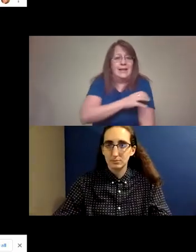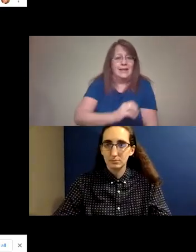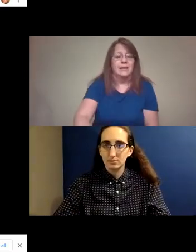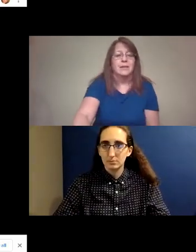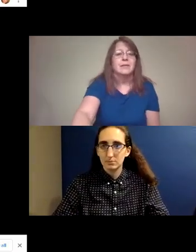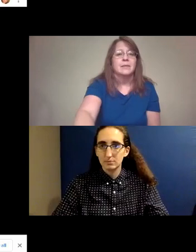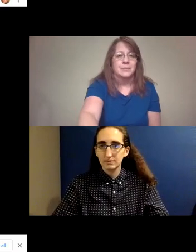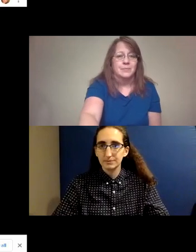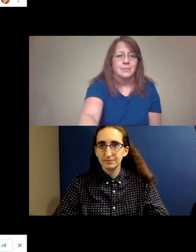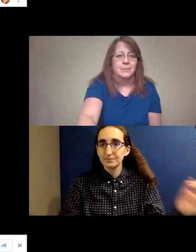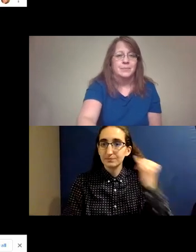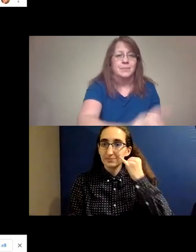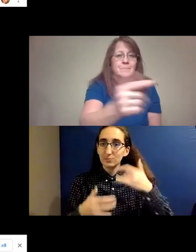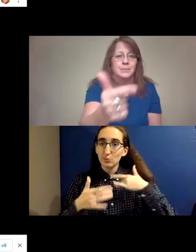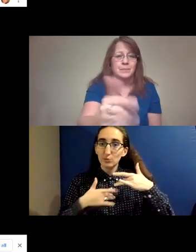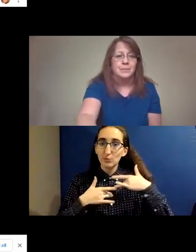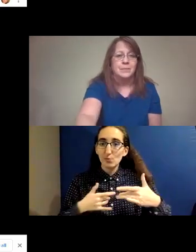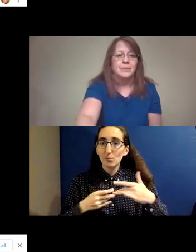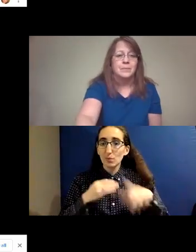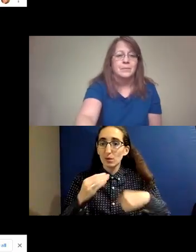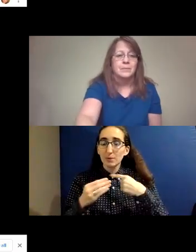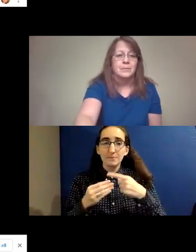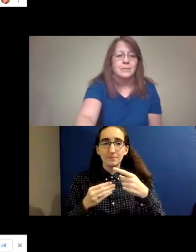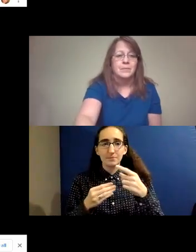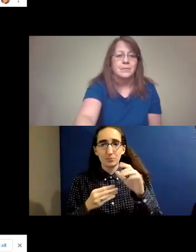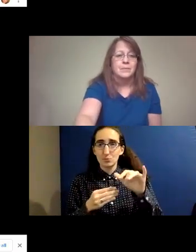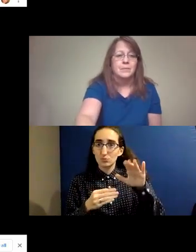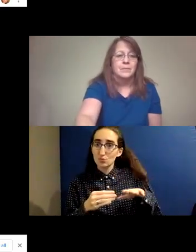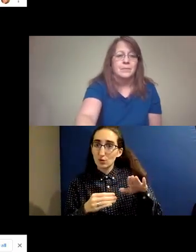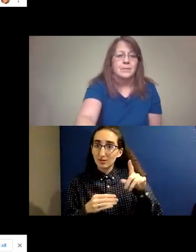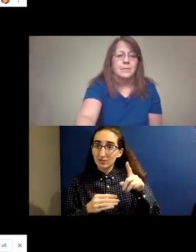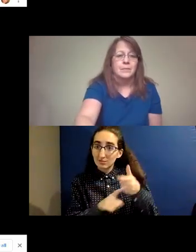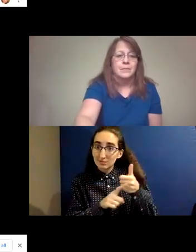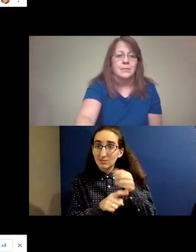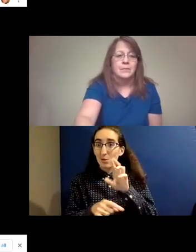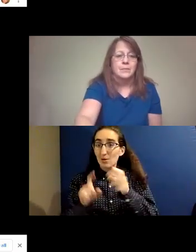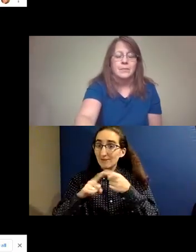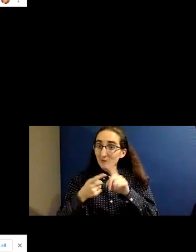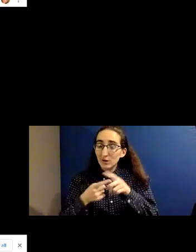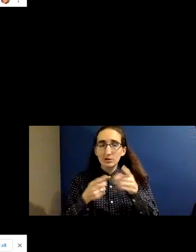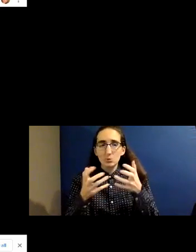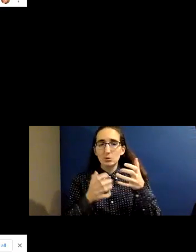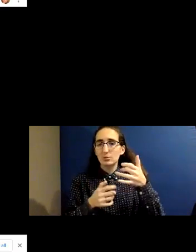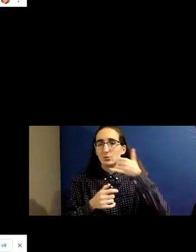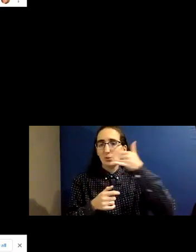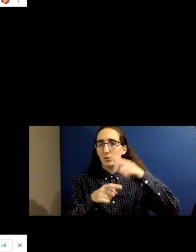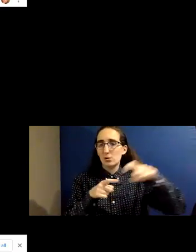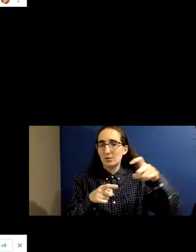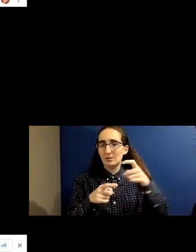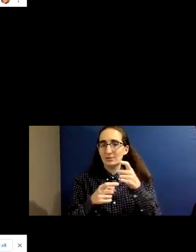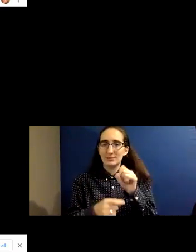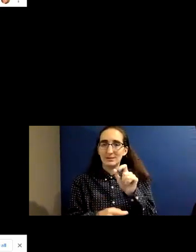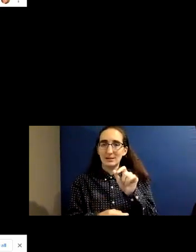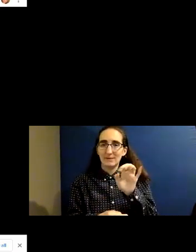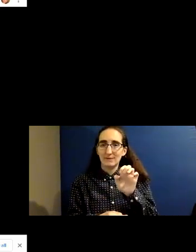or maybe you have your child has a peer that they're concerned about, then you would want to call Safe to Tell. You can make an